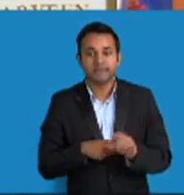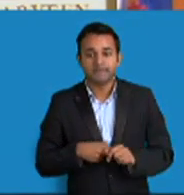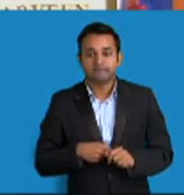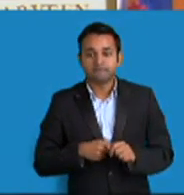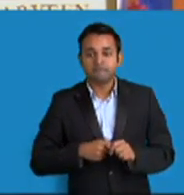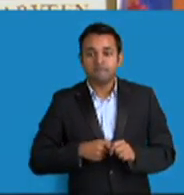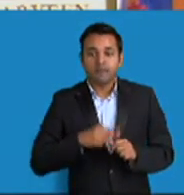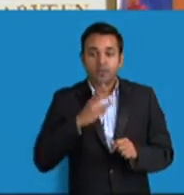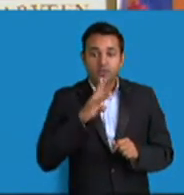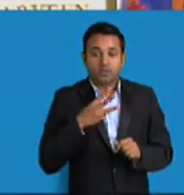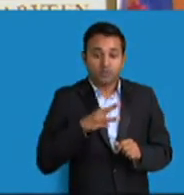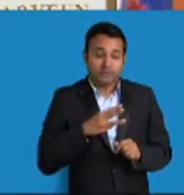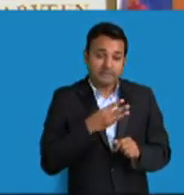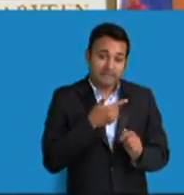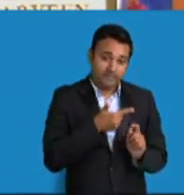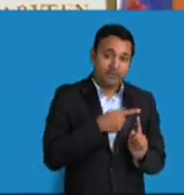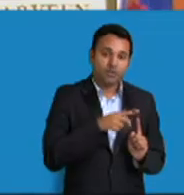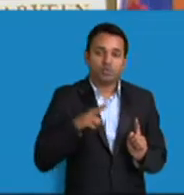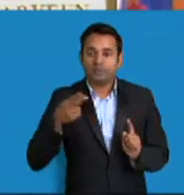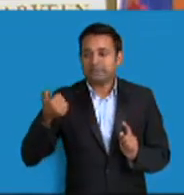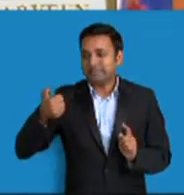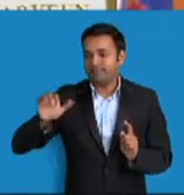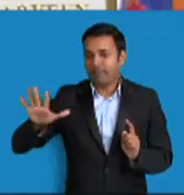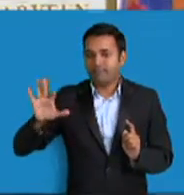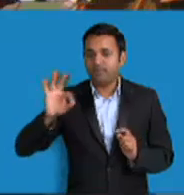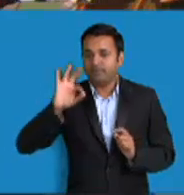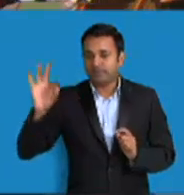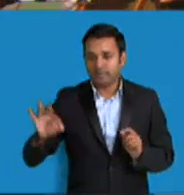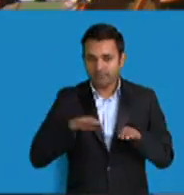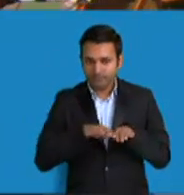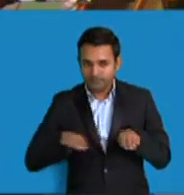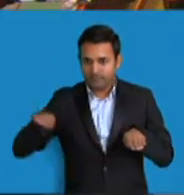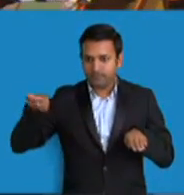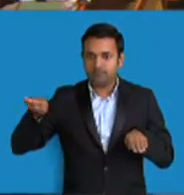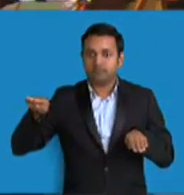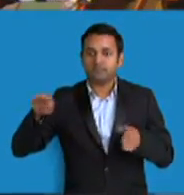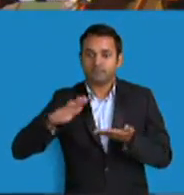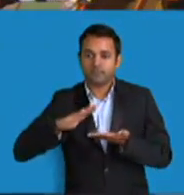65%. Thank you. Thank you. Honourable Lever.